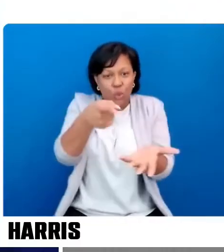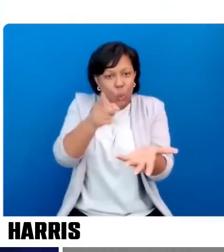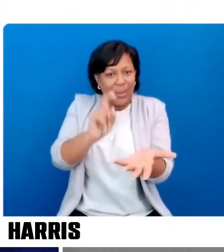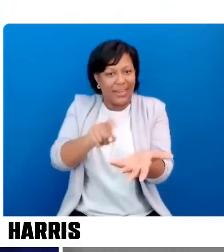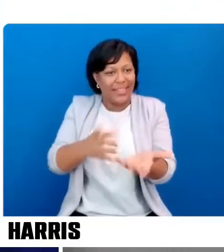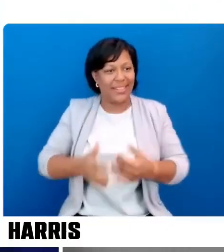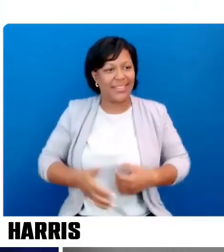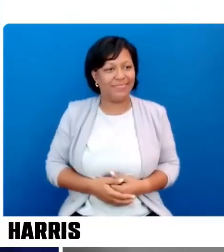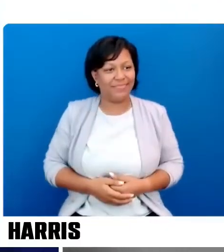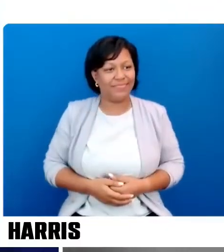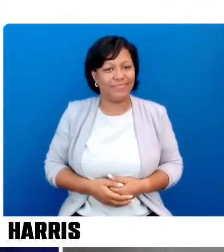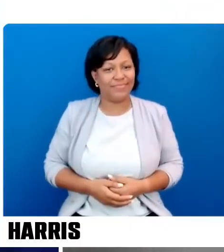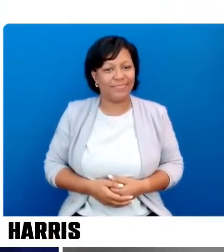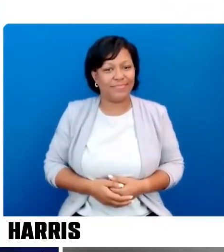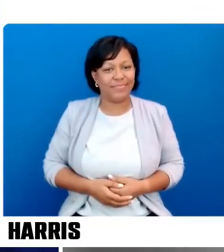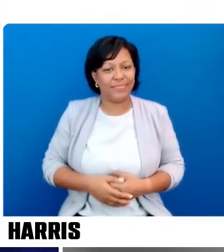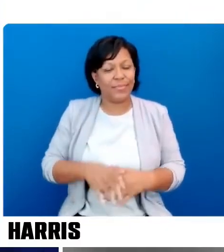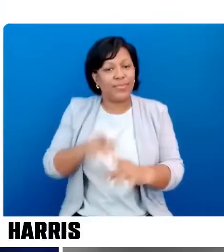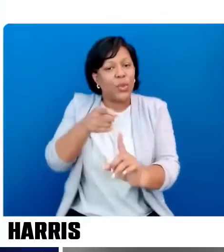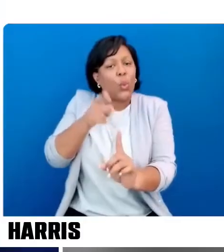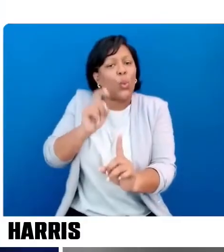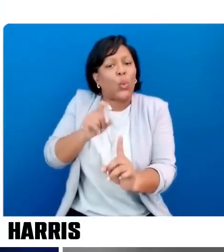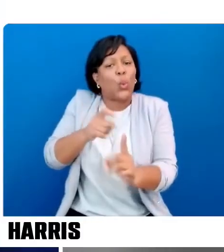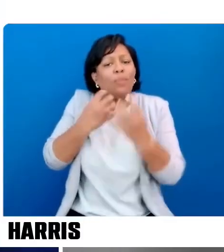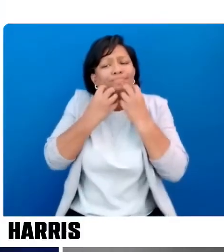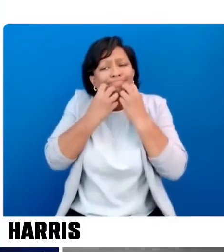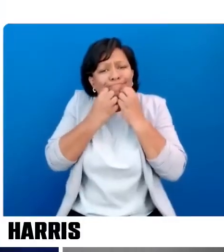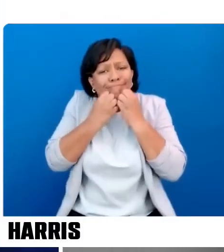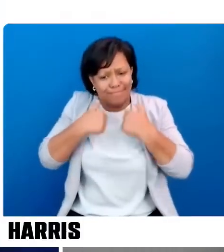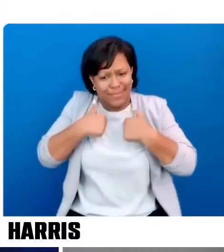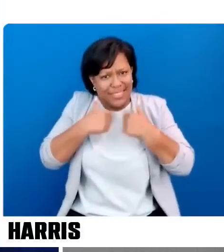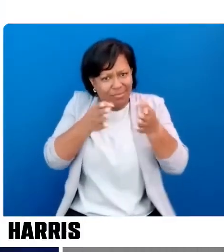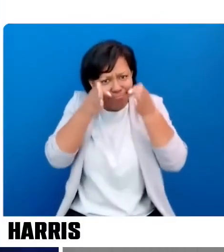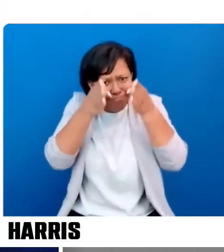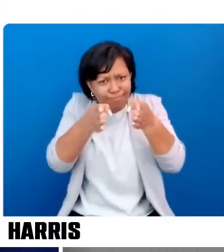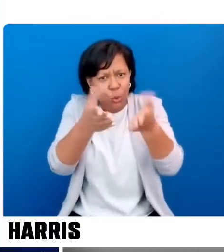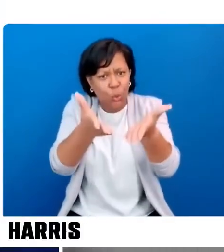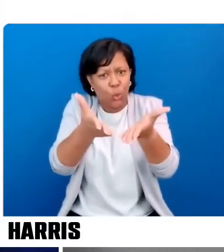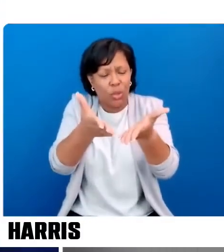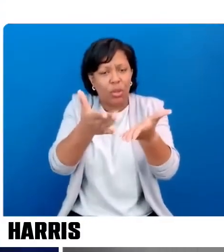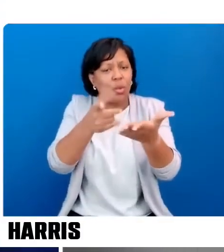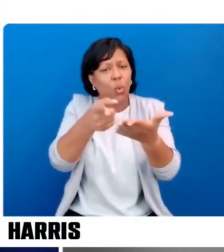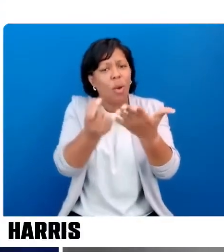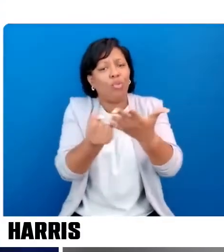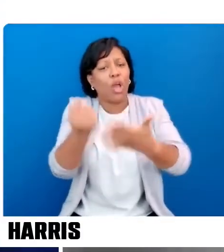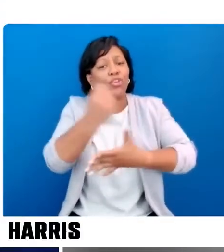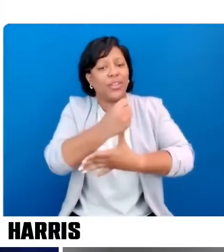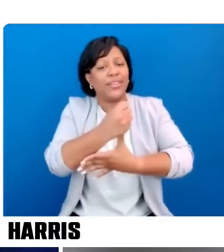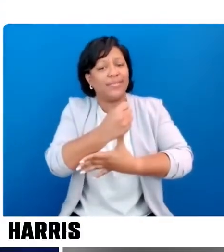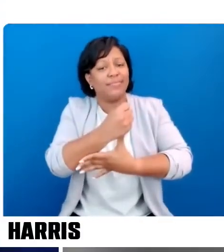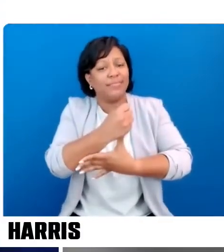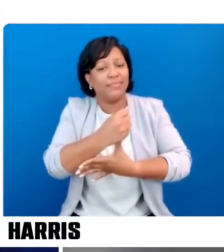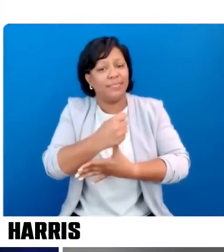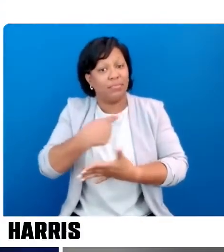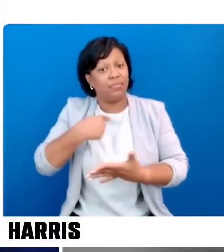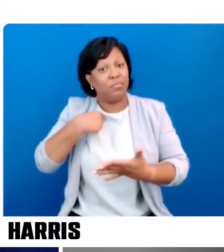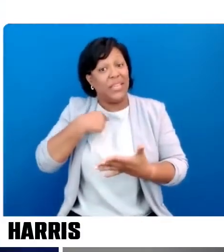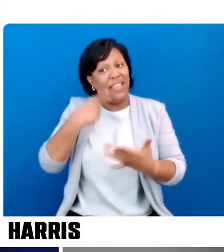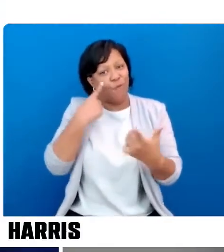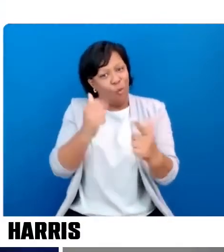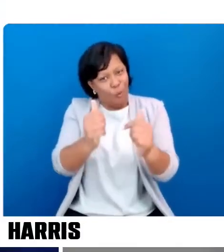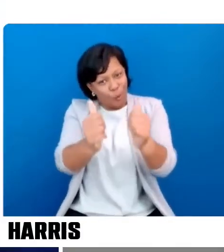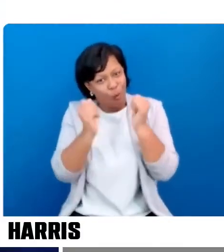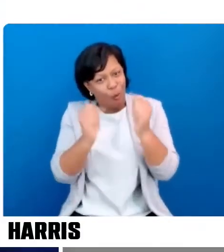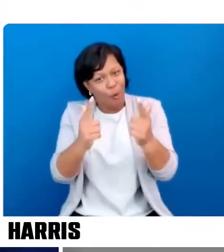themselves first. I intend to be a president for all Americans and focus on what we can do over the next